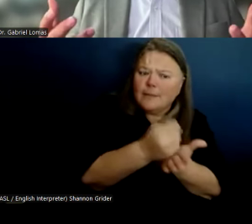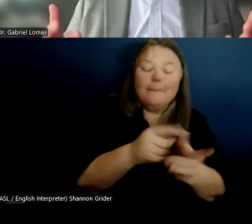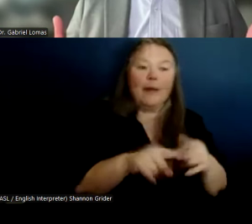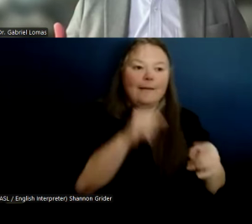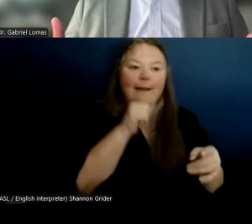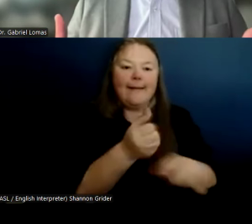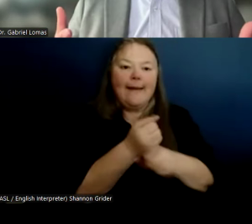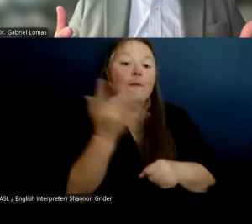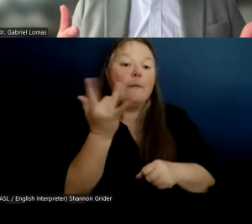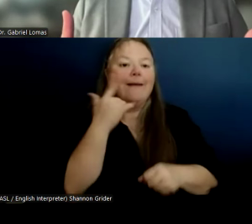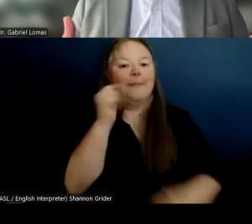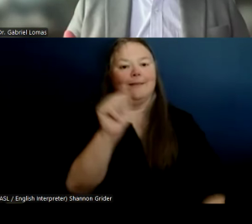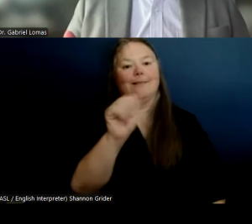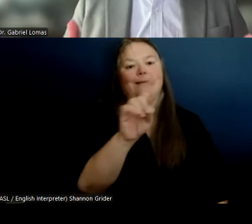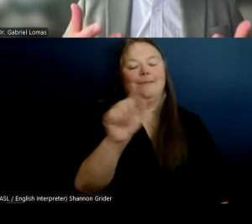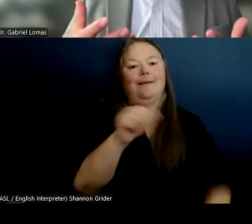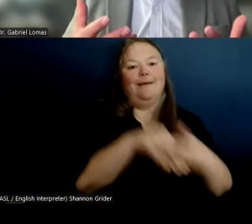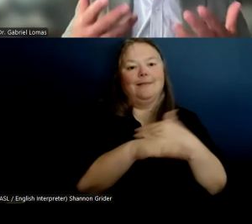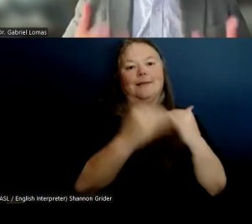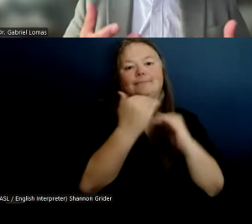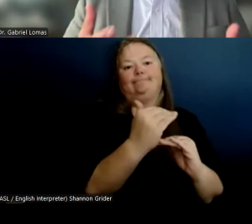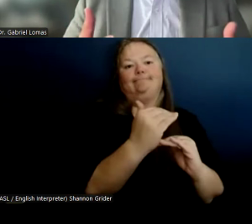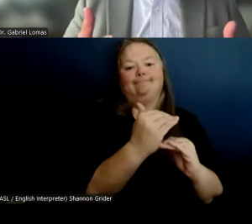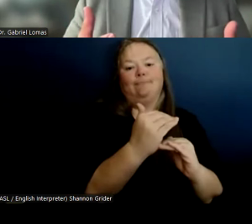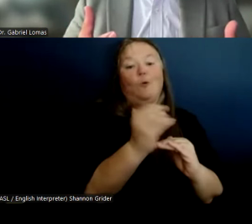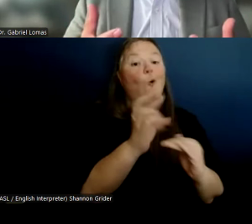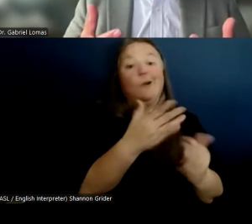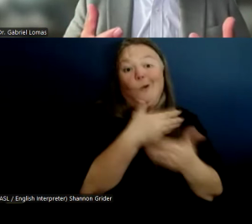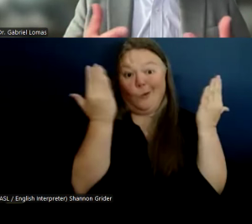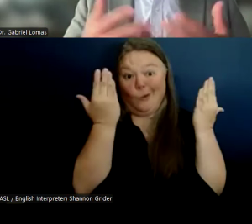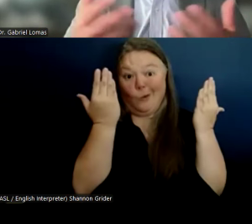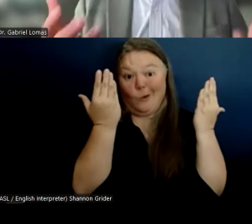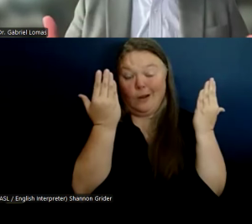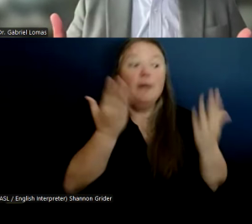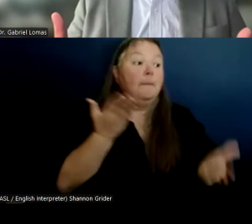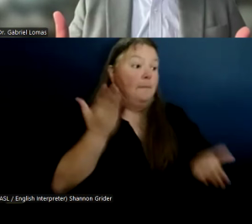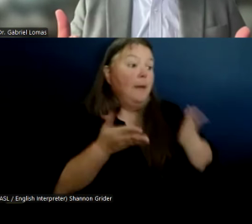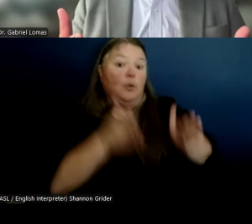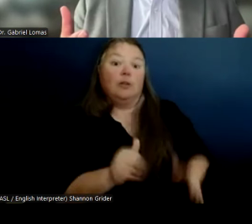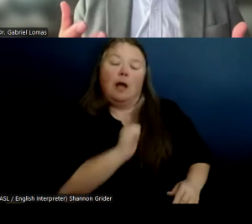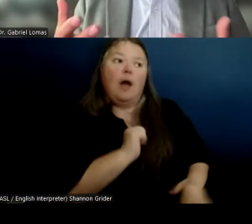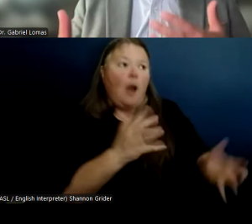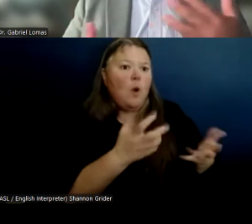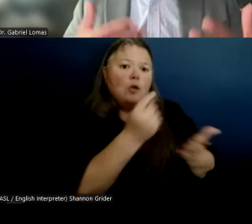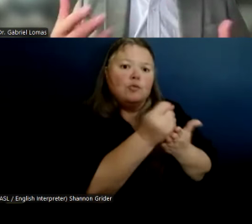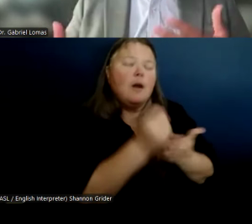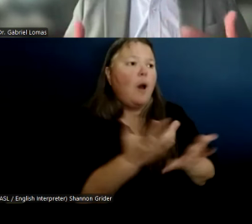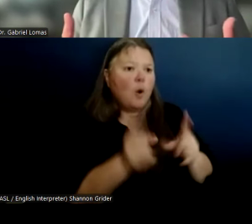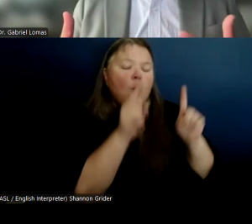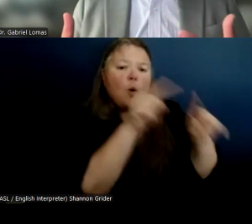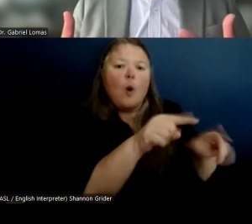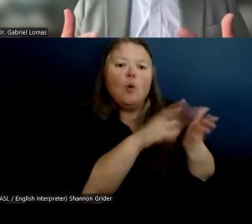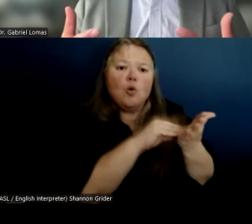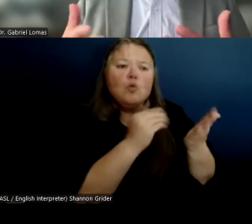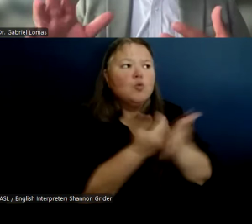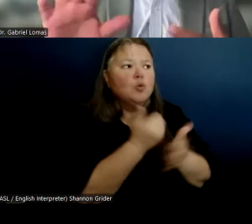A deaf person, for example, may want to be into a treatment group where they can learn some new